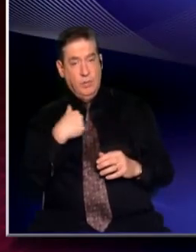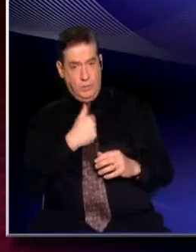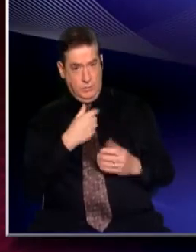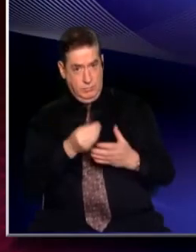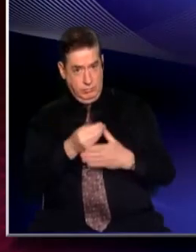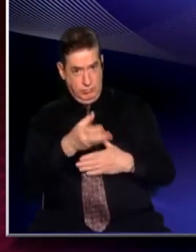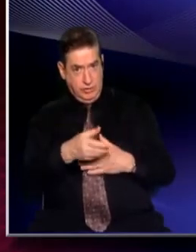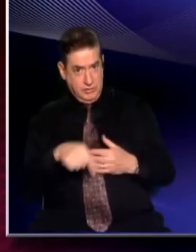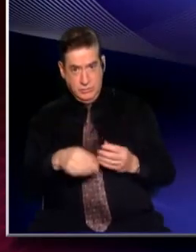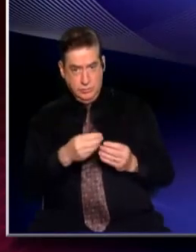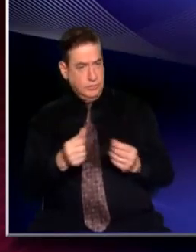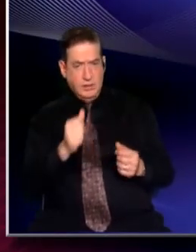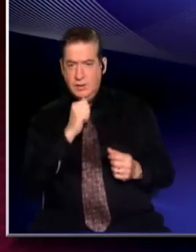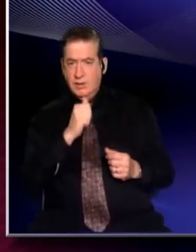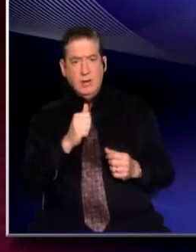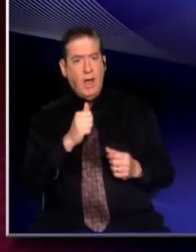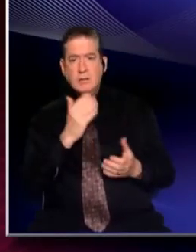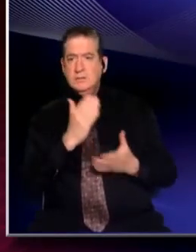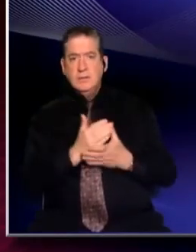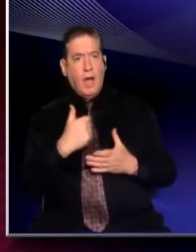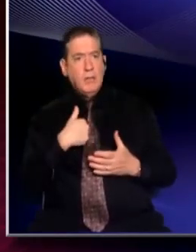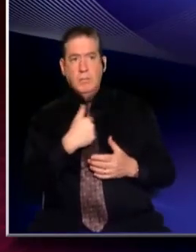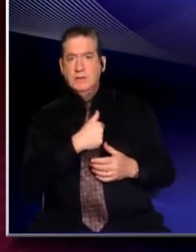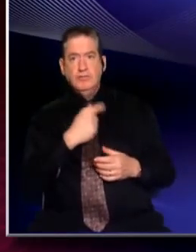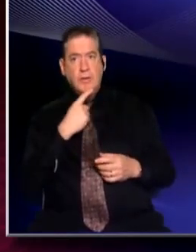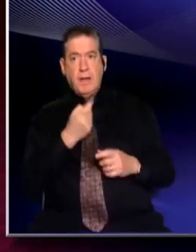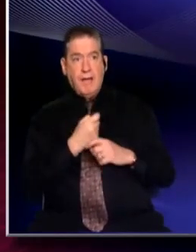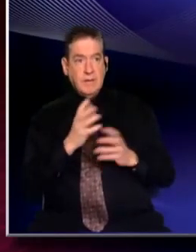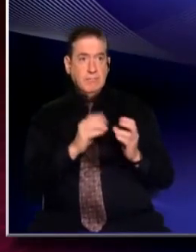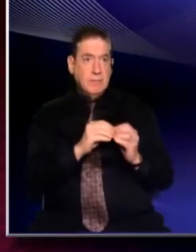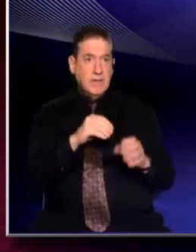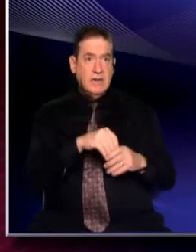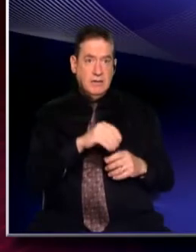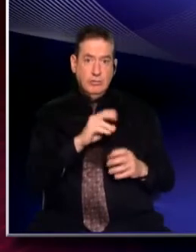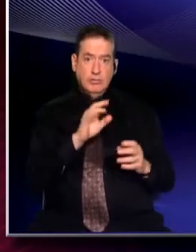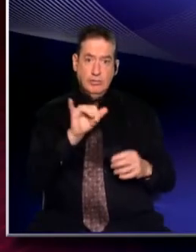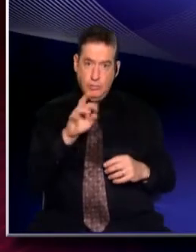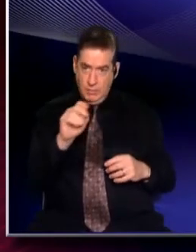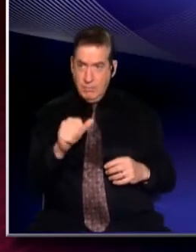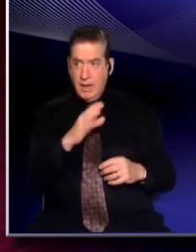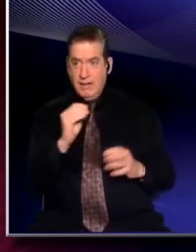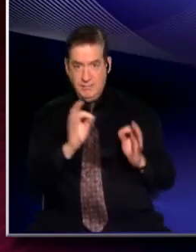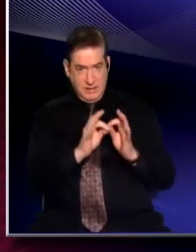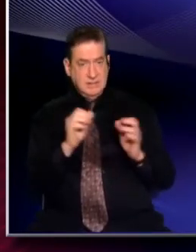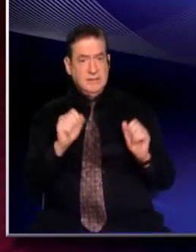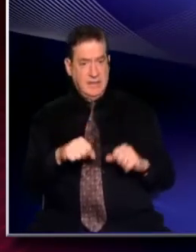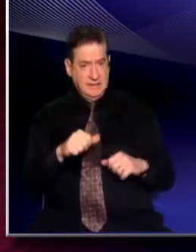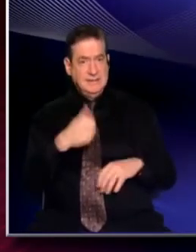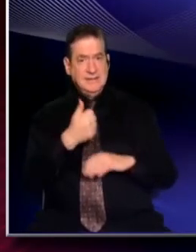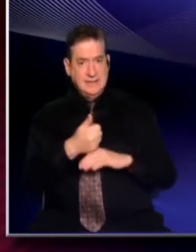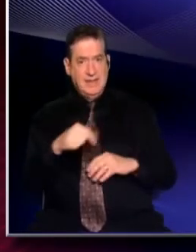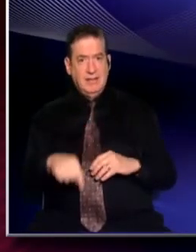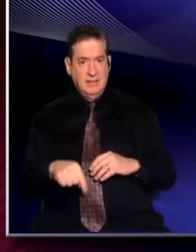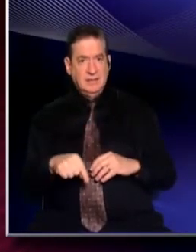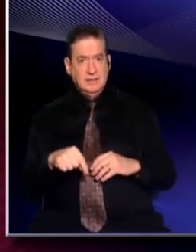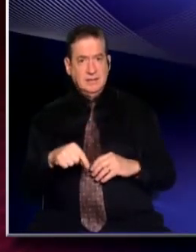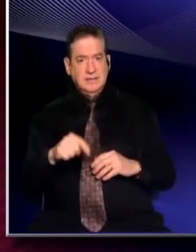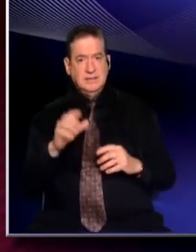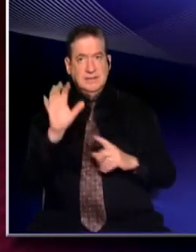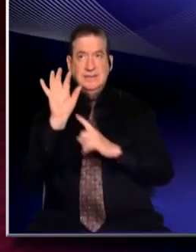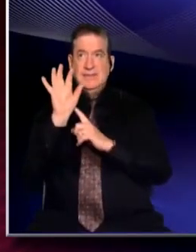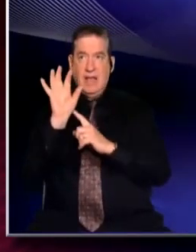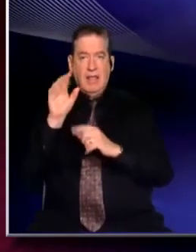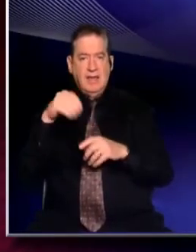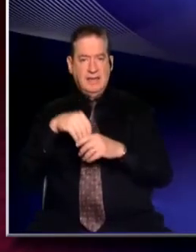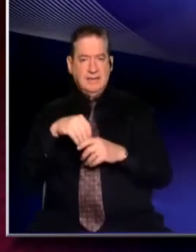this solution, it wouldn't preclude us from having a meeting in Yuma or Flagstaff. We could set this the satellite up